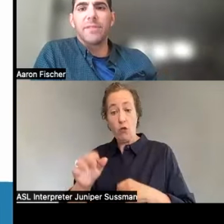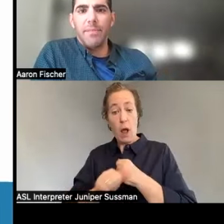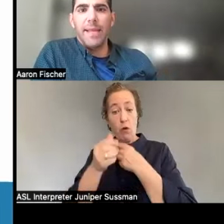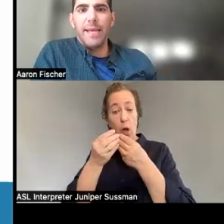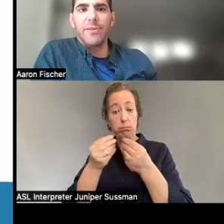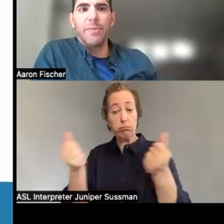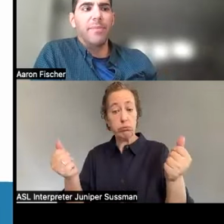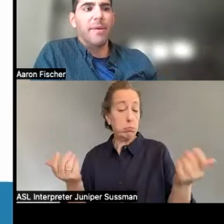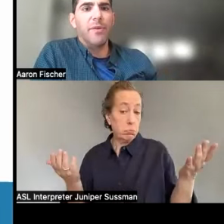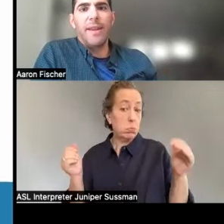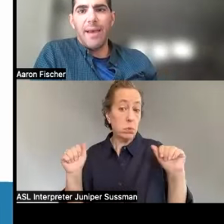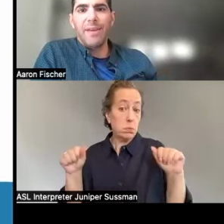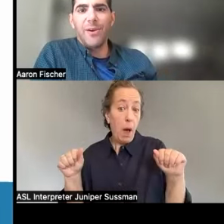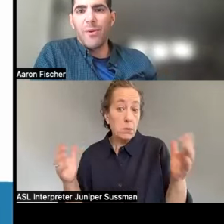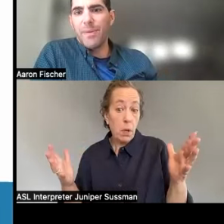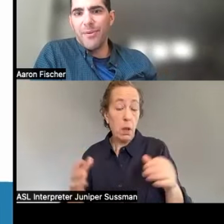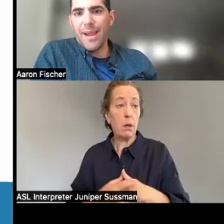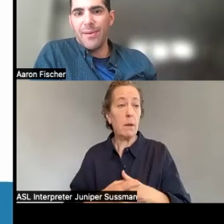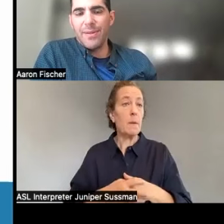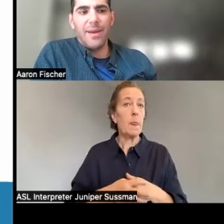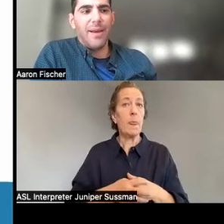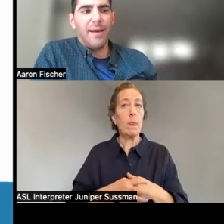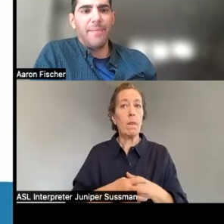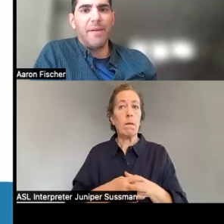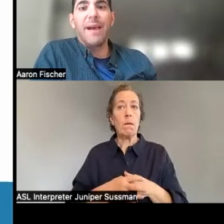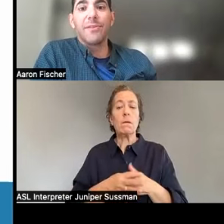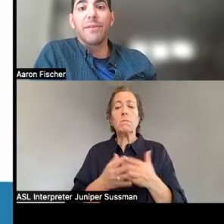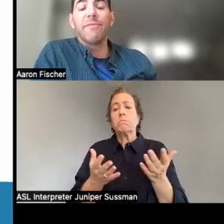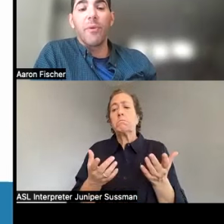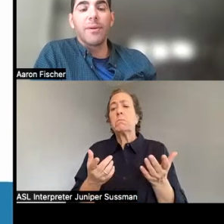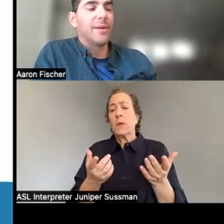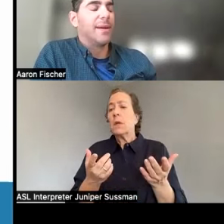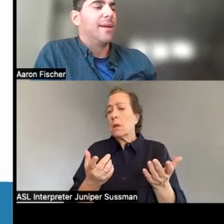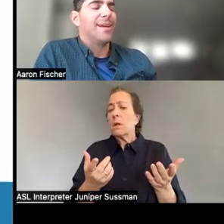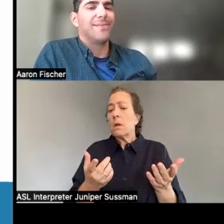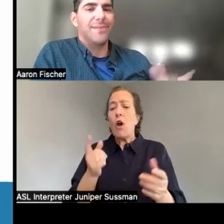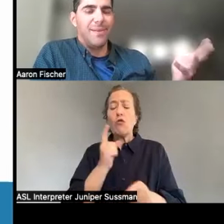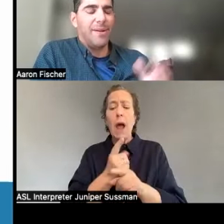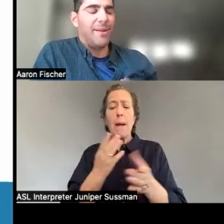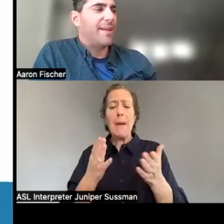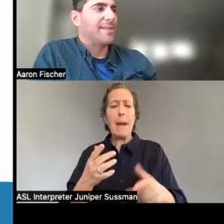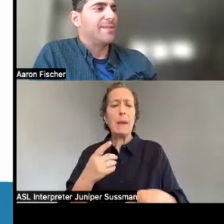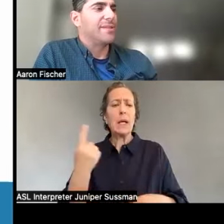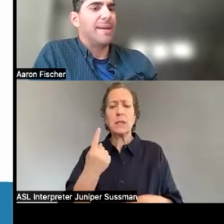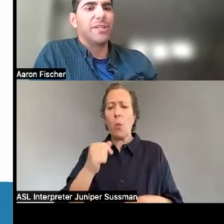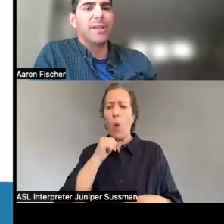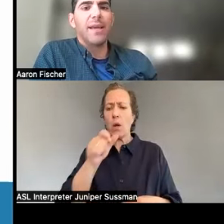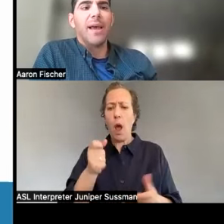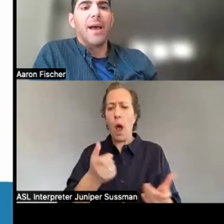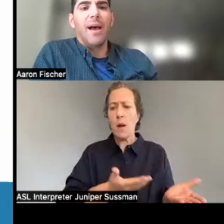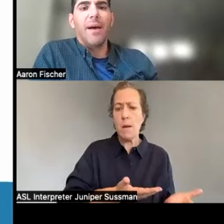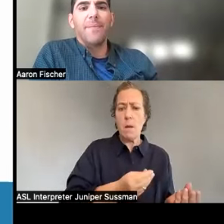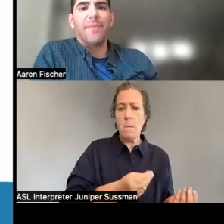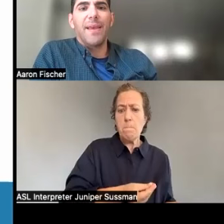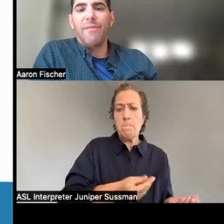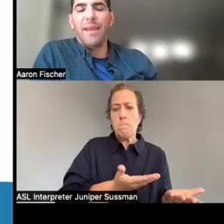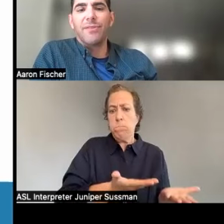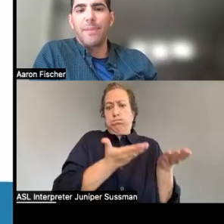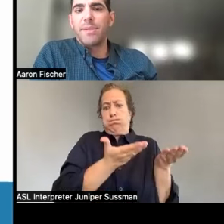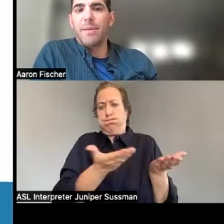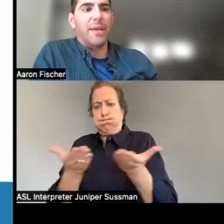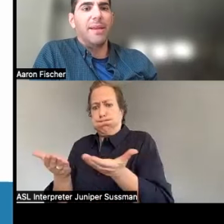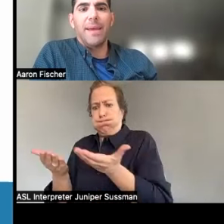safe for somebody to be moving heavy equipment around a factory floor, as someone just mentioned.